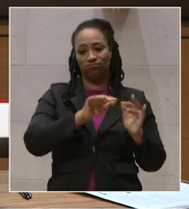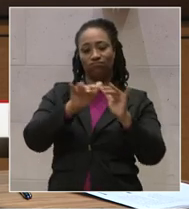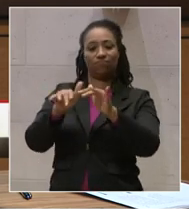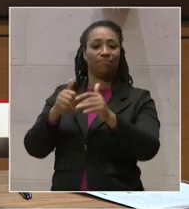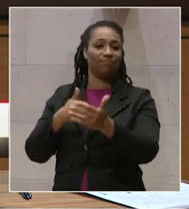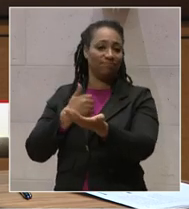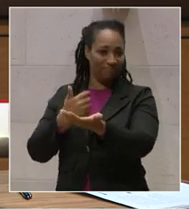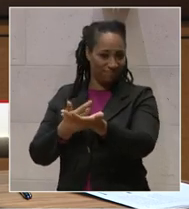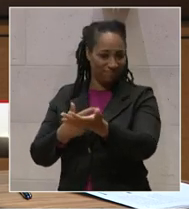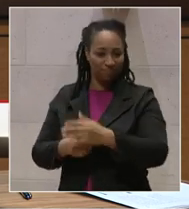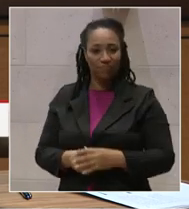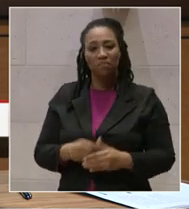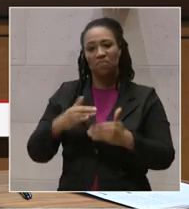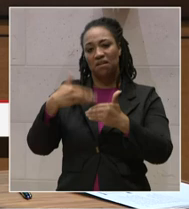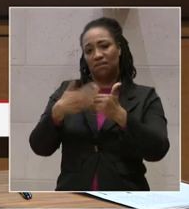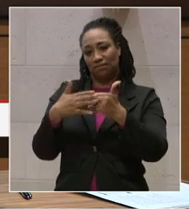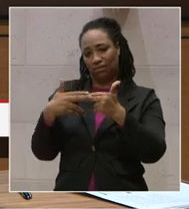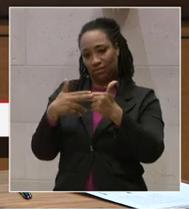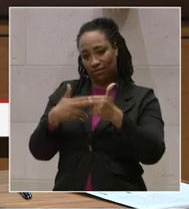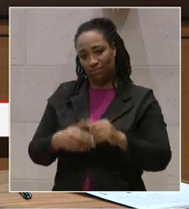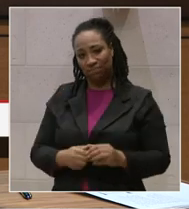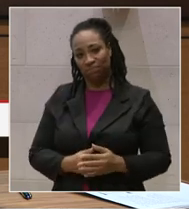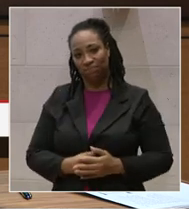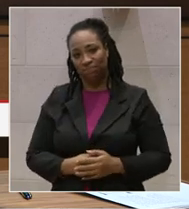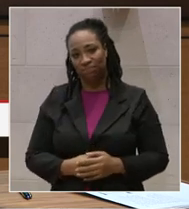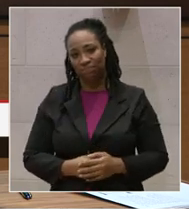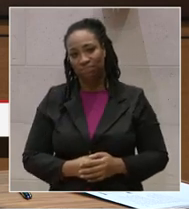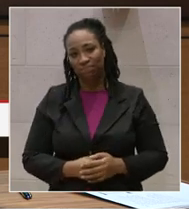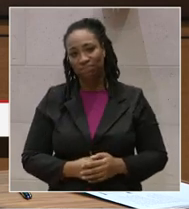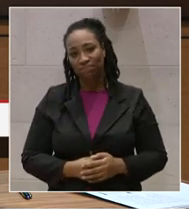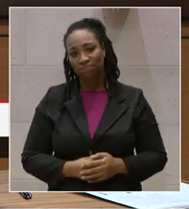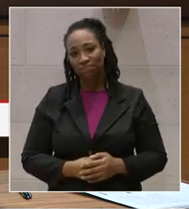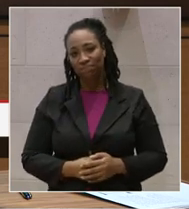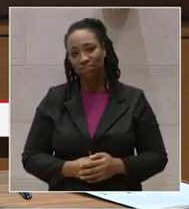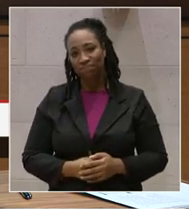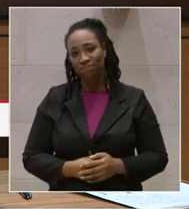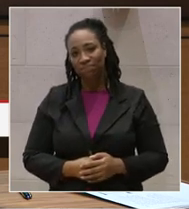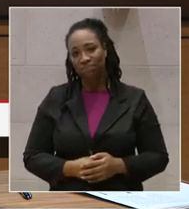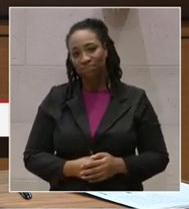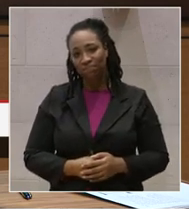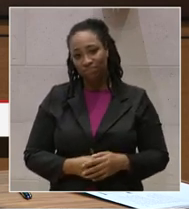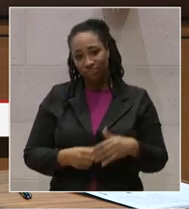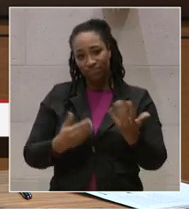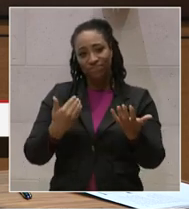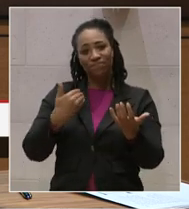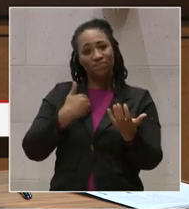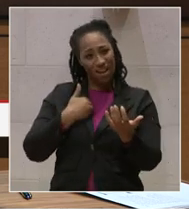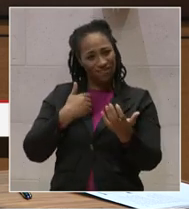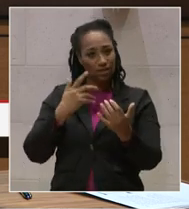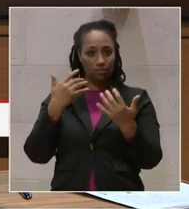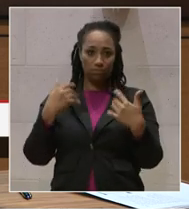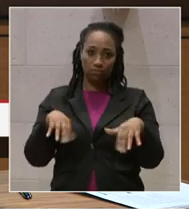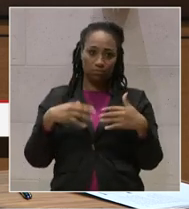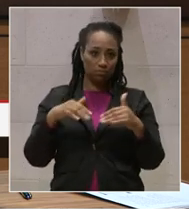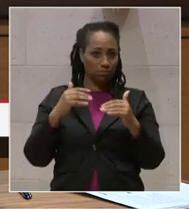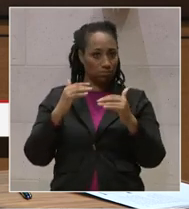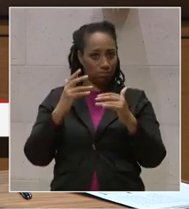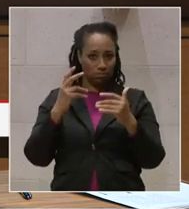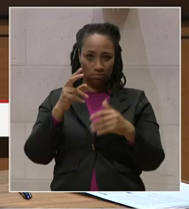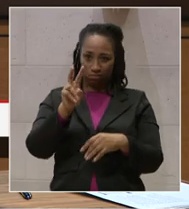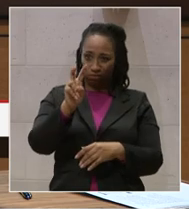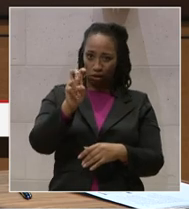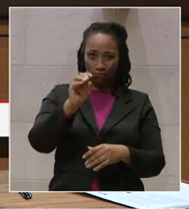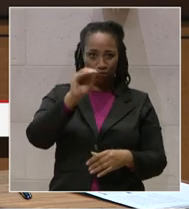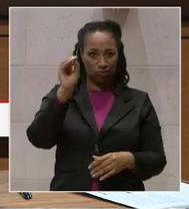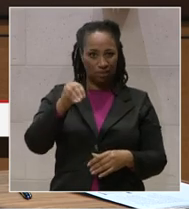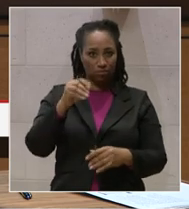by 200%. However, high-cost areas lag behind at only 35% of their targets